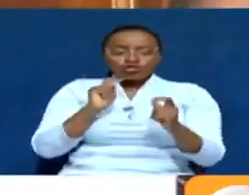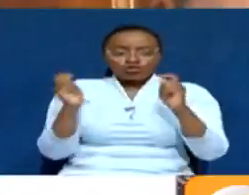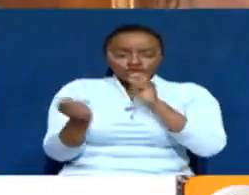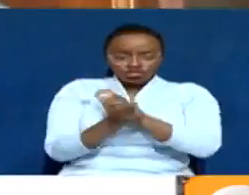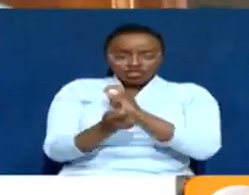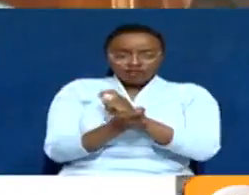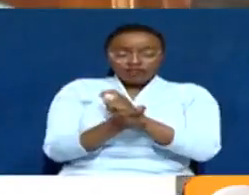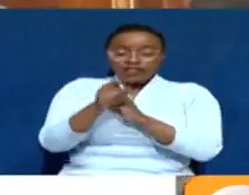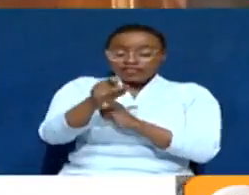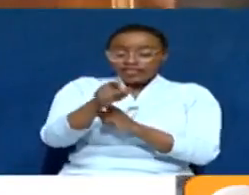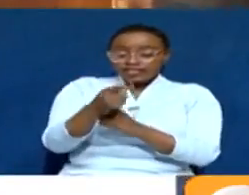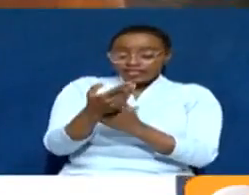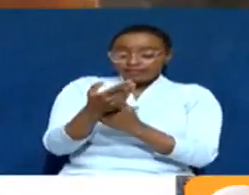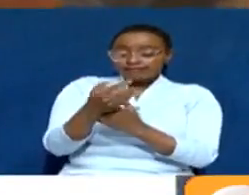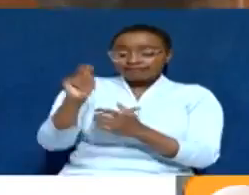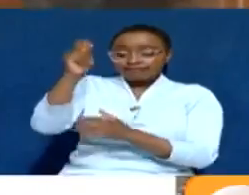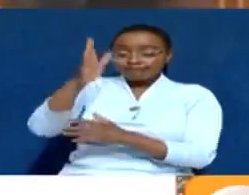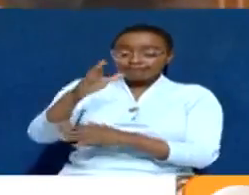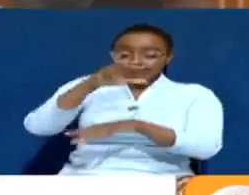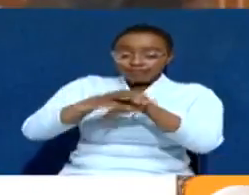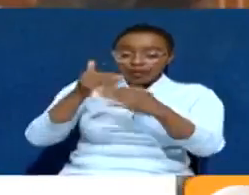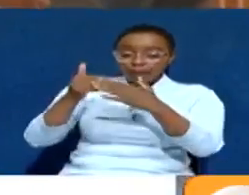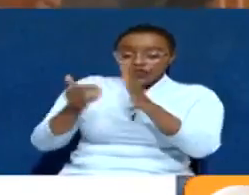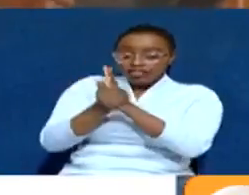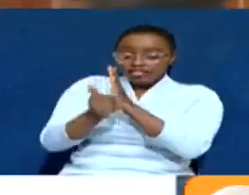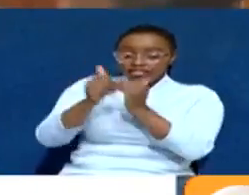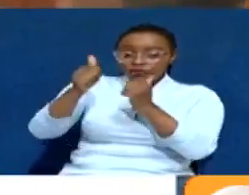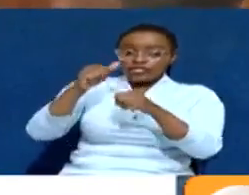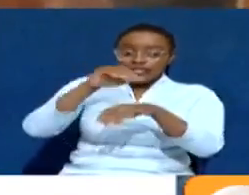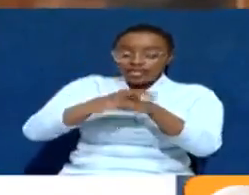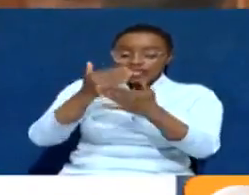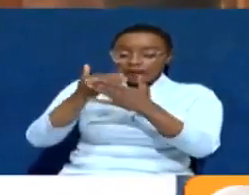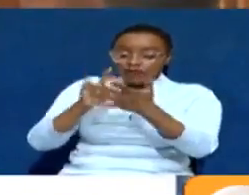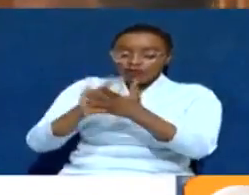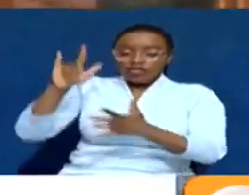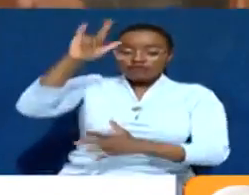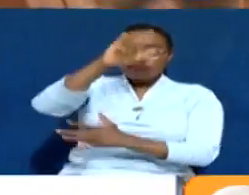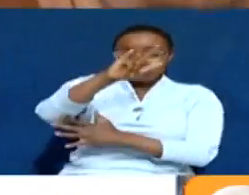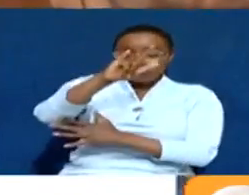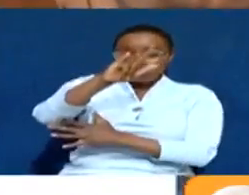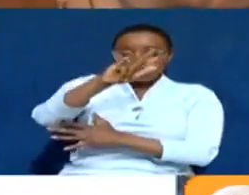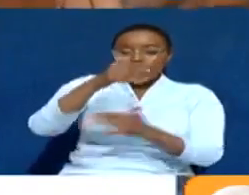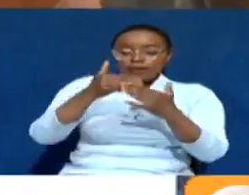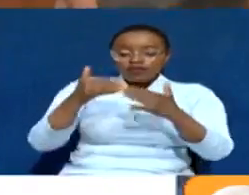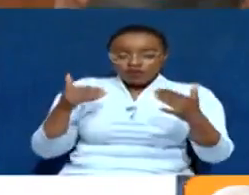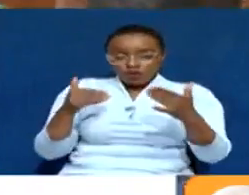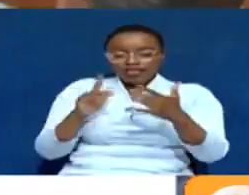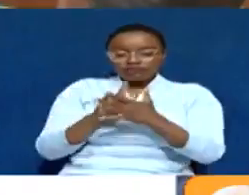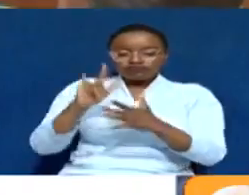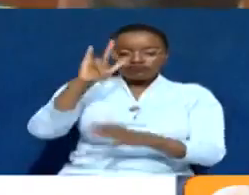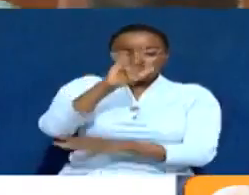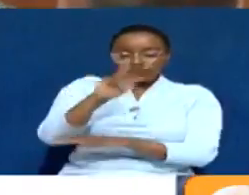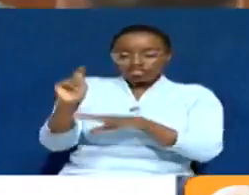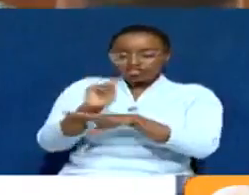kurekebisha ile mafunzo hawa Kenya wanapata kabla wajasafiri kule nje, pre-departure training,